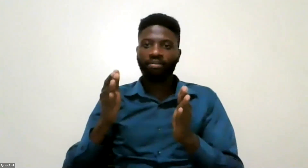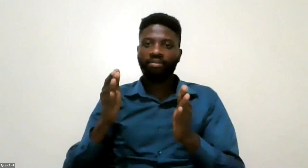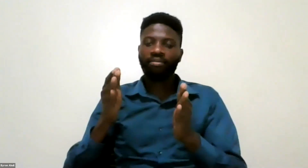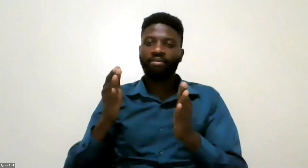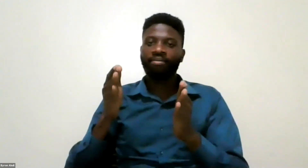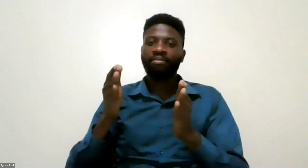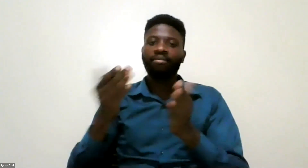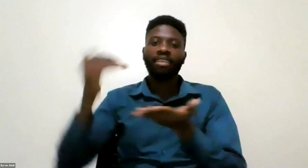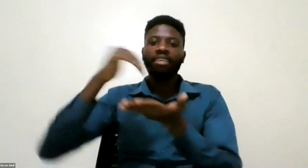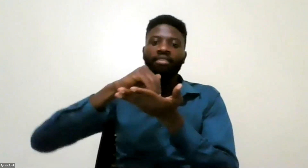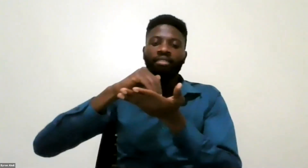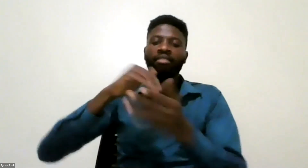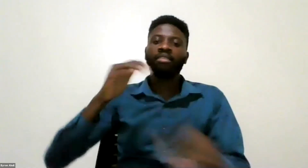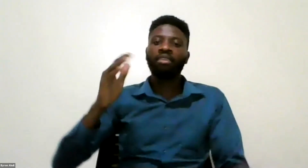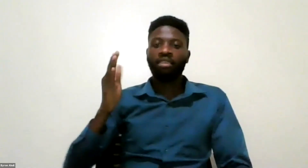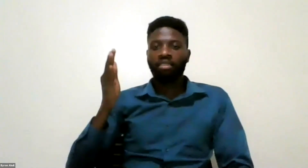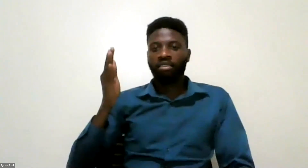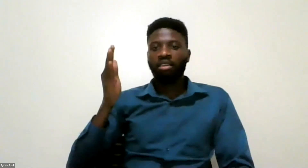Maker. Again.